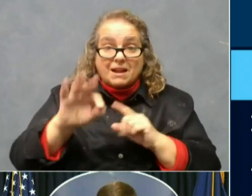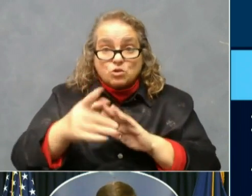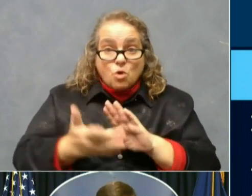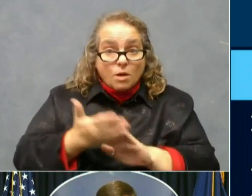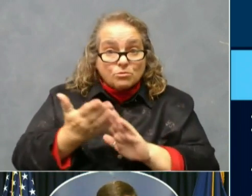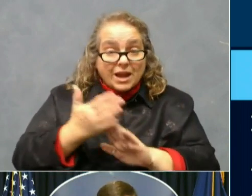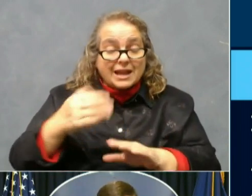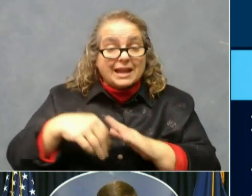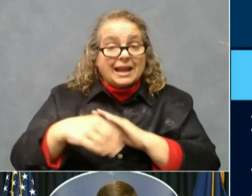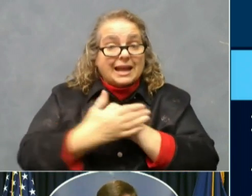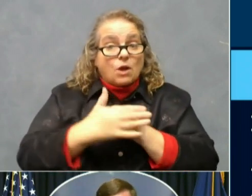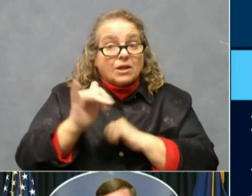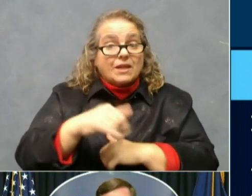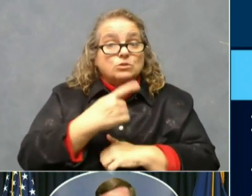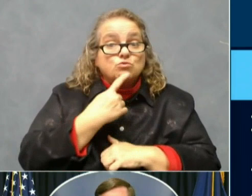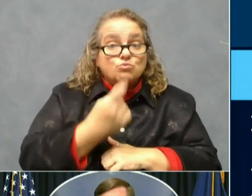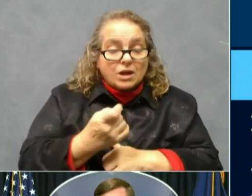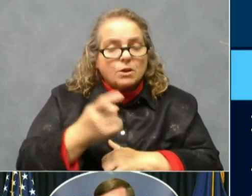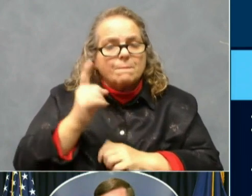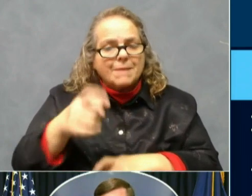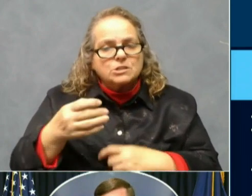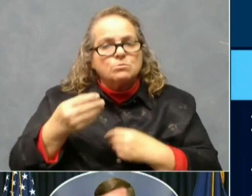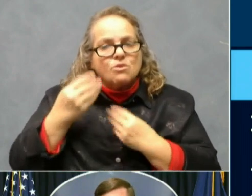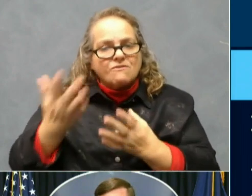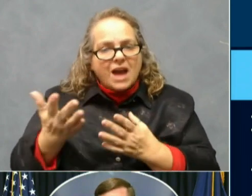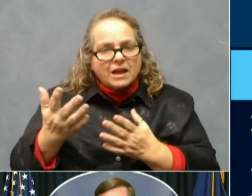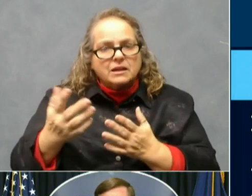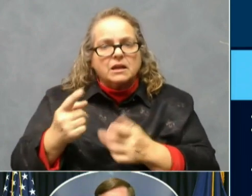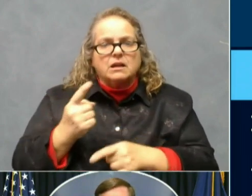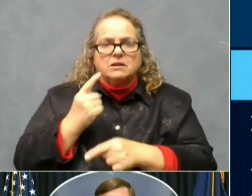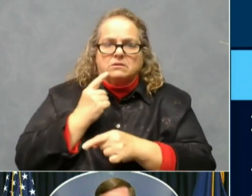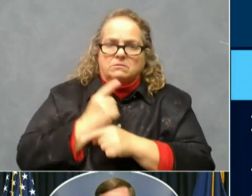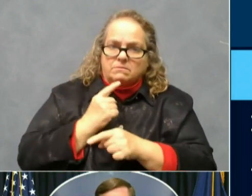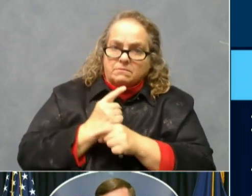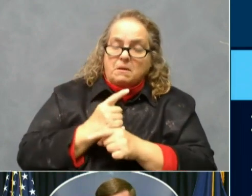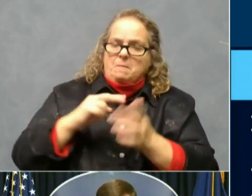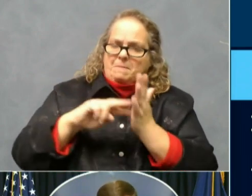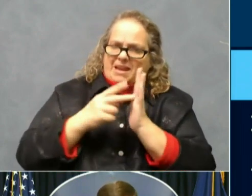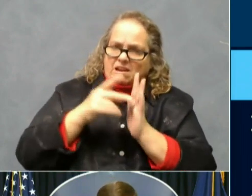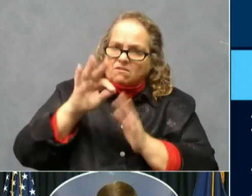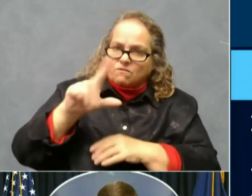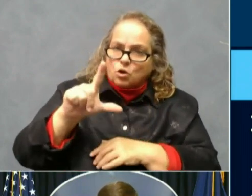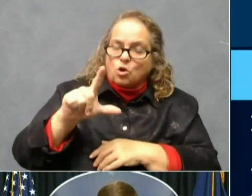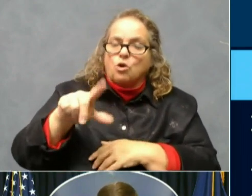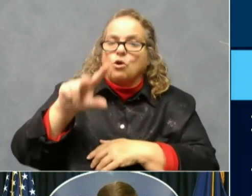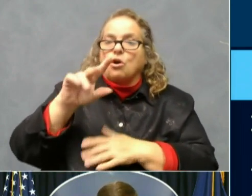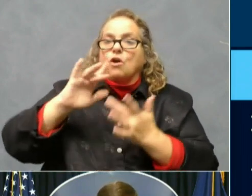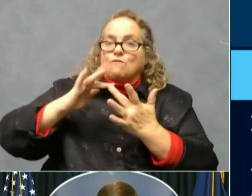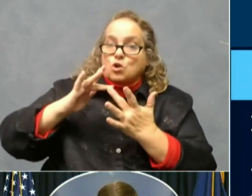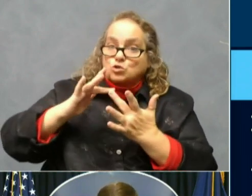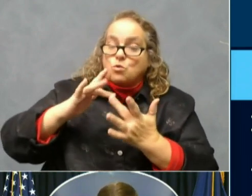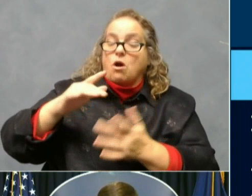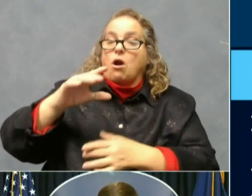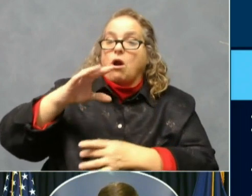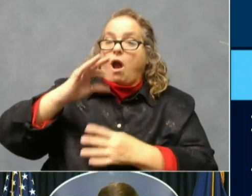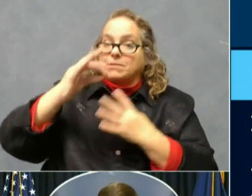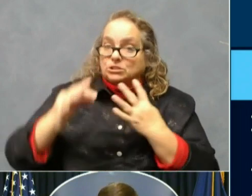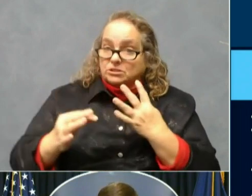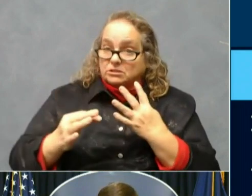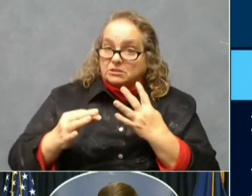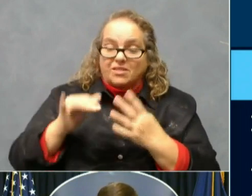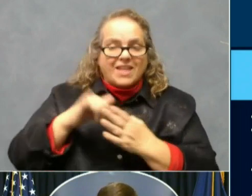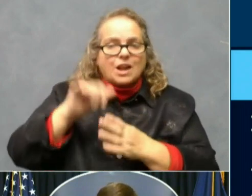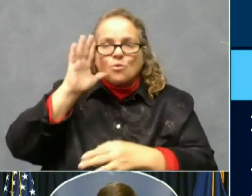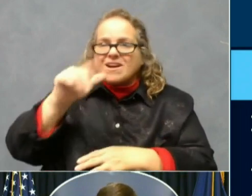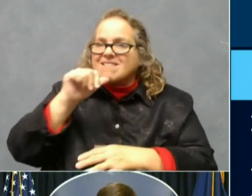provide this meaningful virtual option that does not negatively impact the students